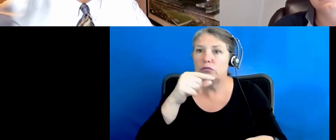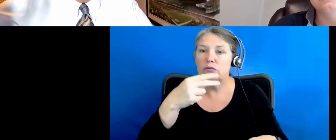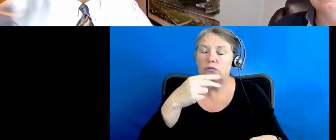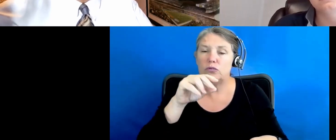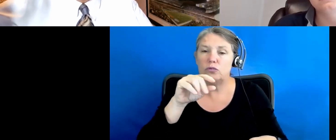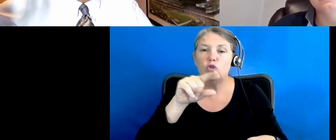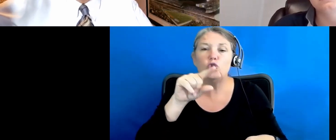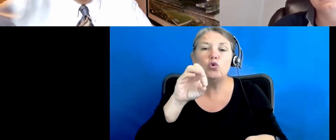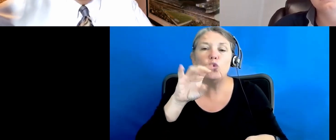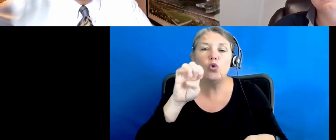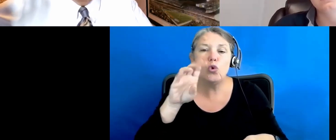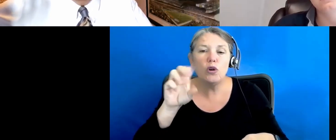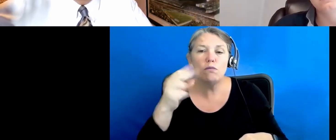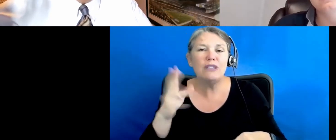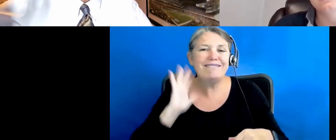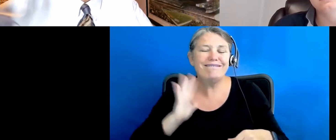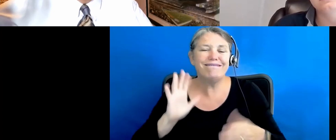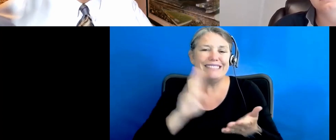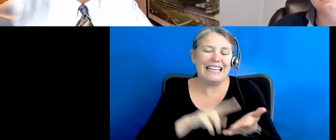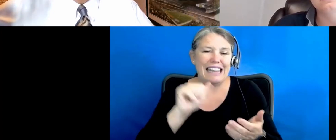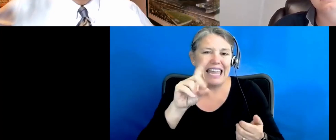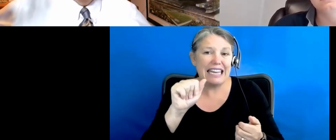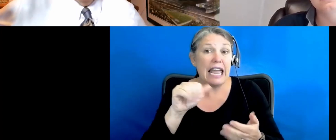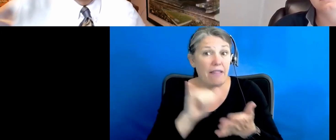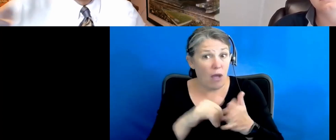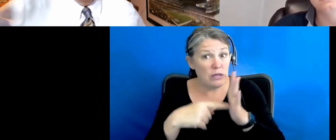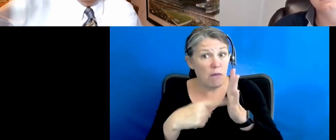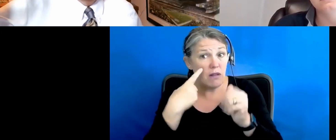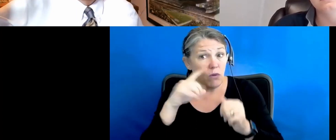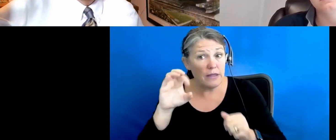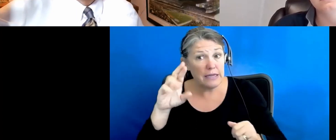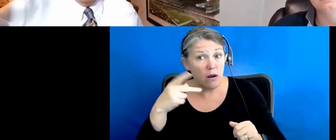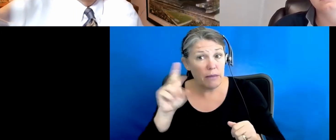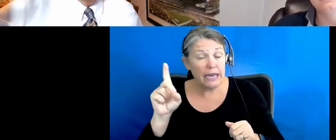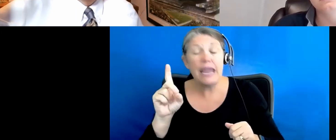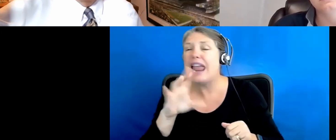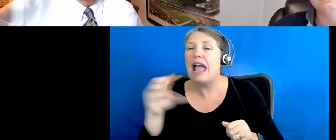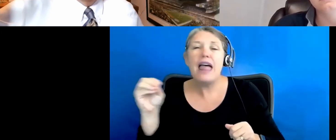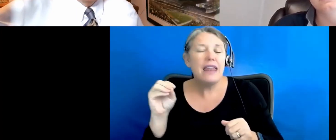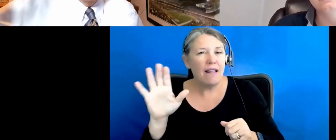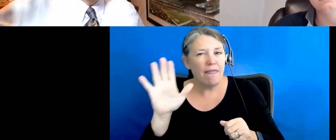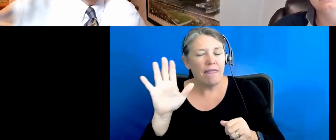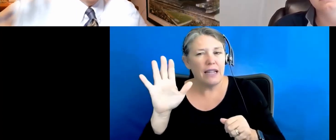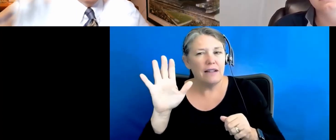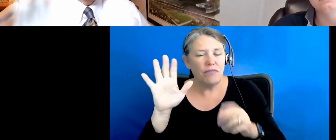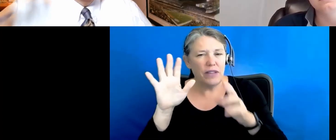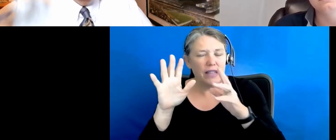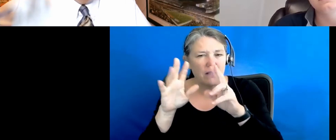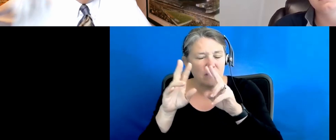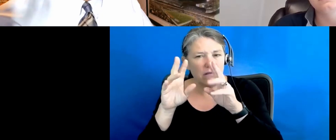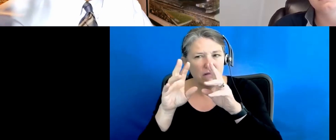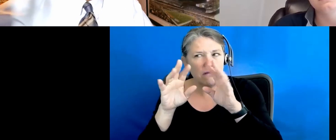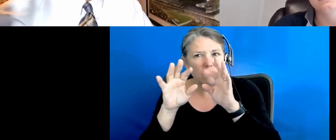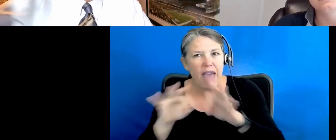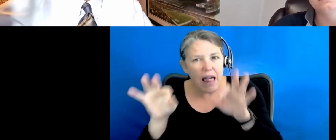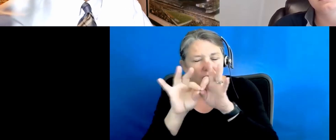the ADA was the basis of a model for the CRPD, and its values of independence and respect